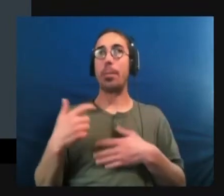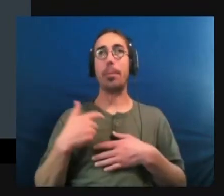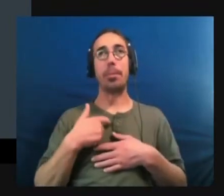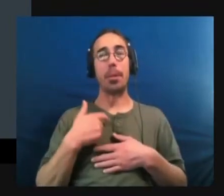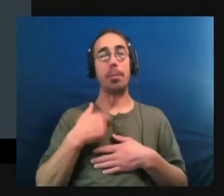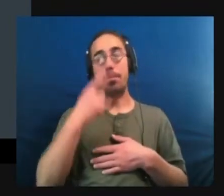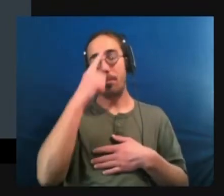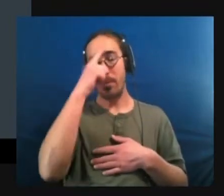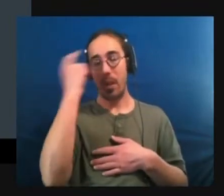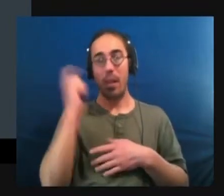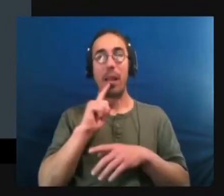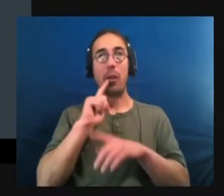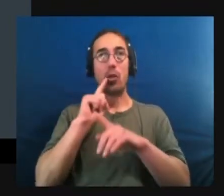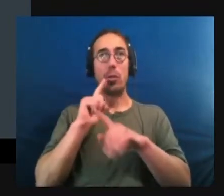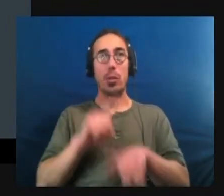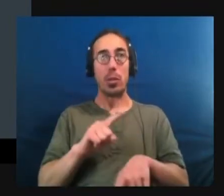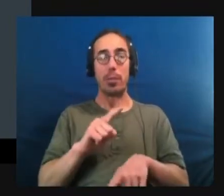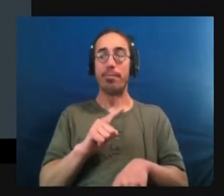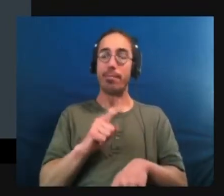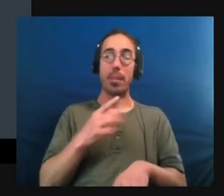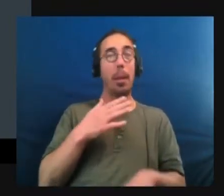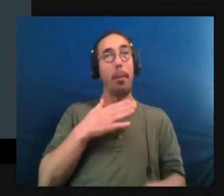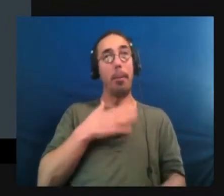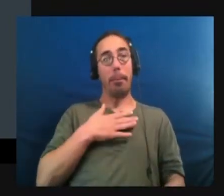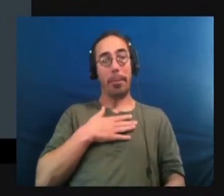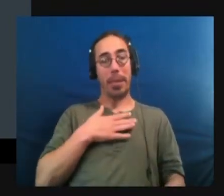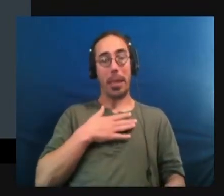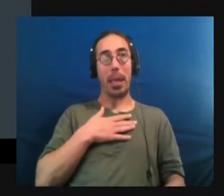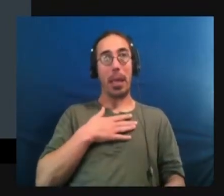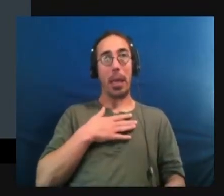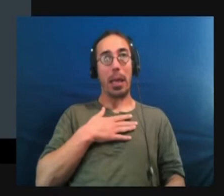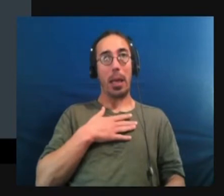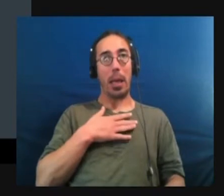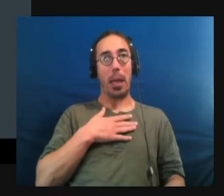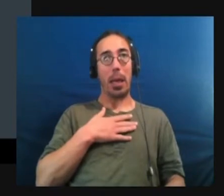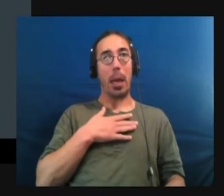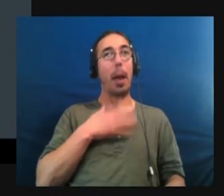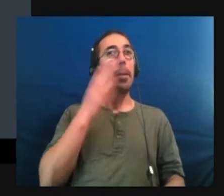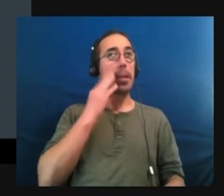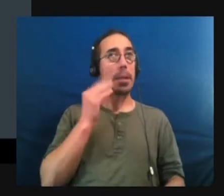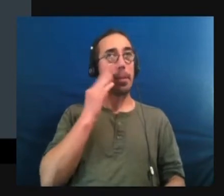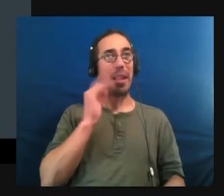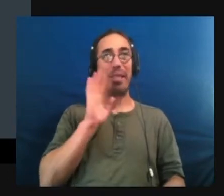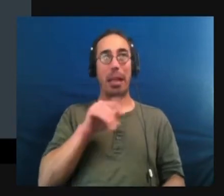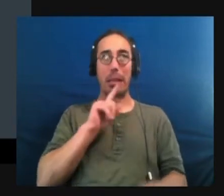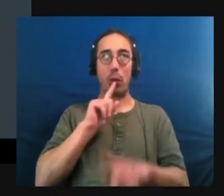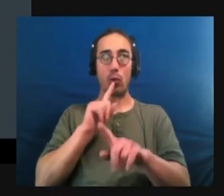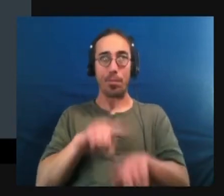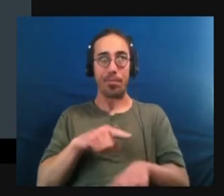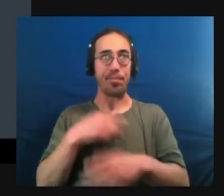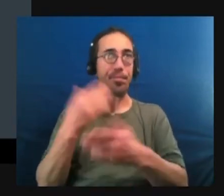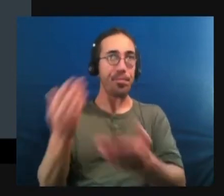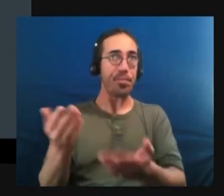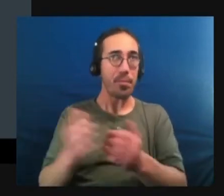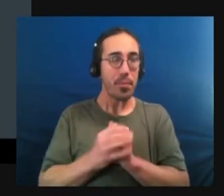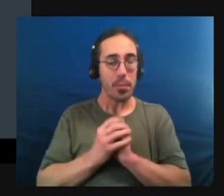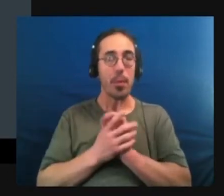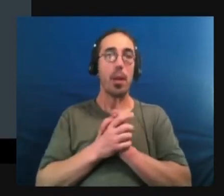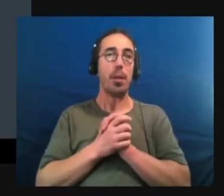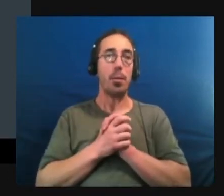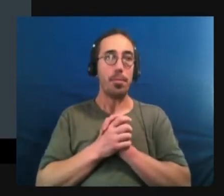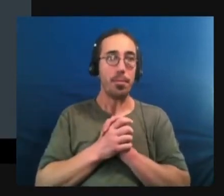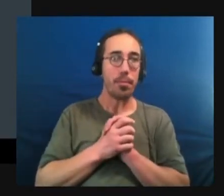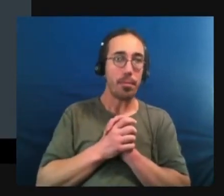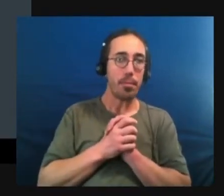the answer was me. I'm going to give myself what I need. So the